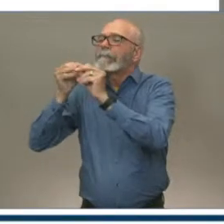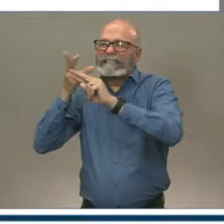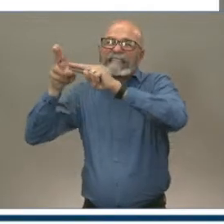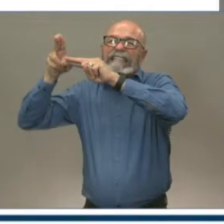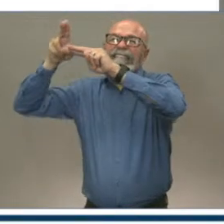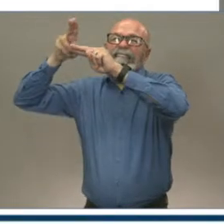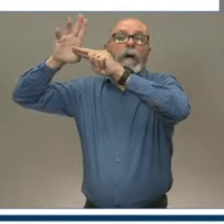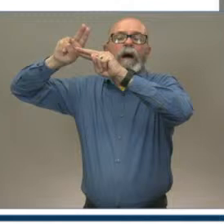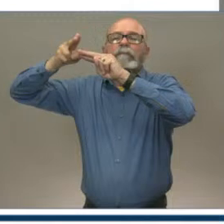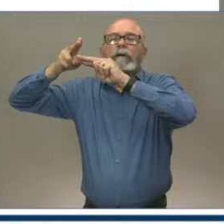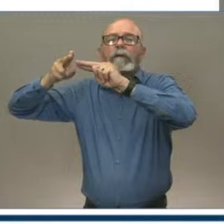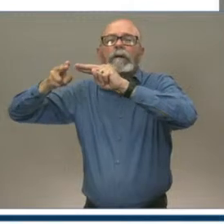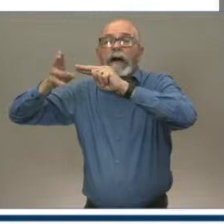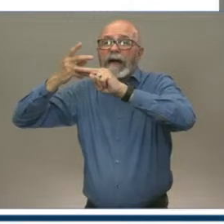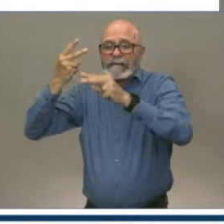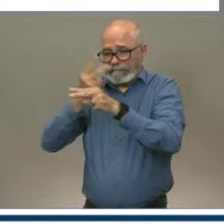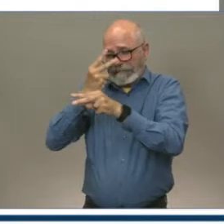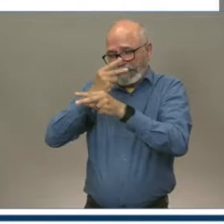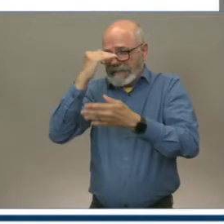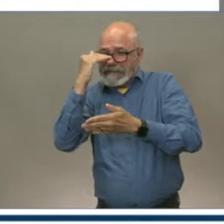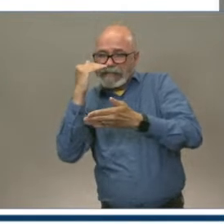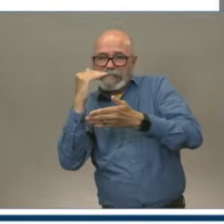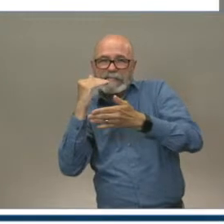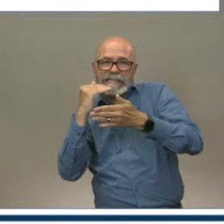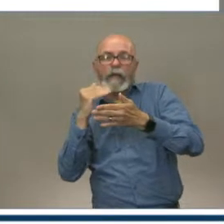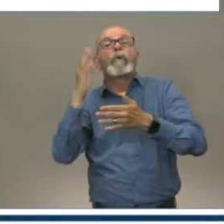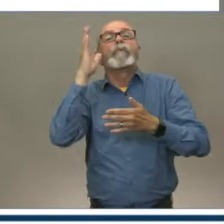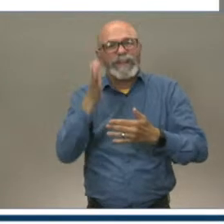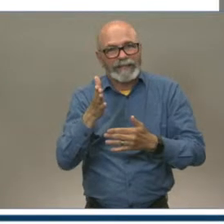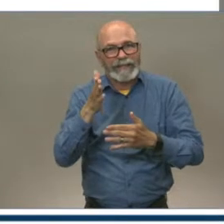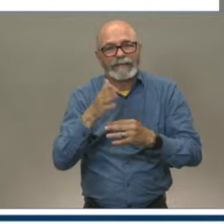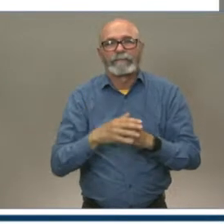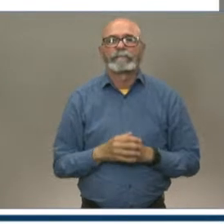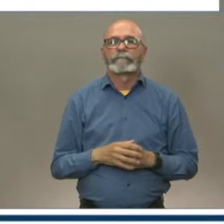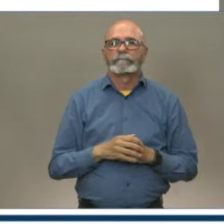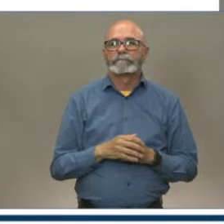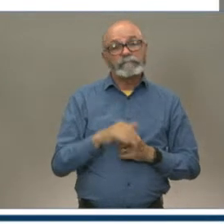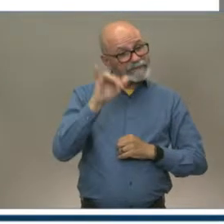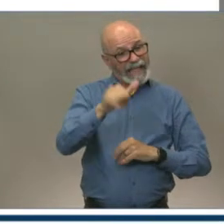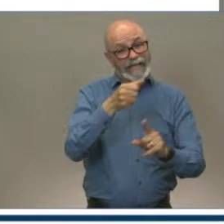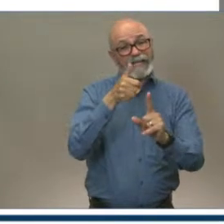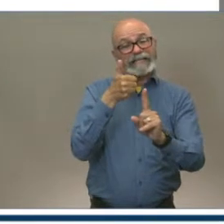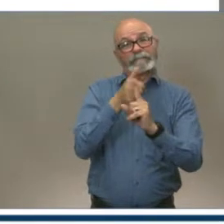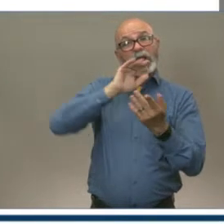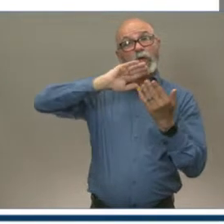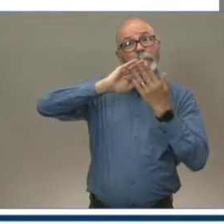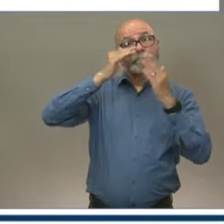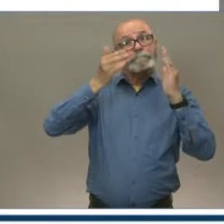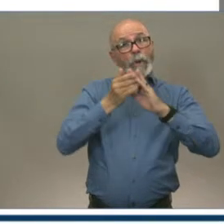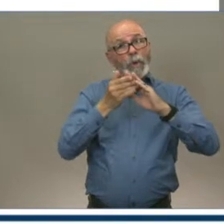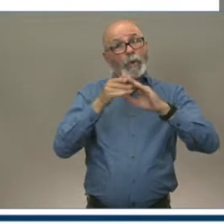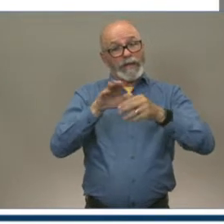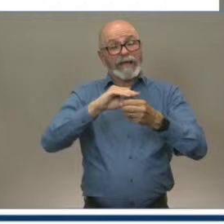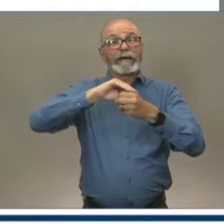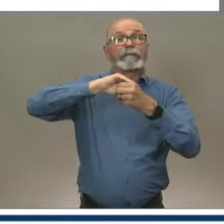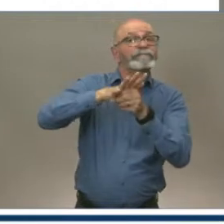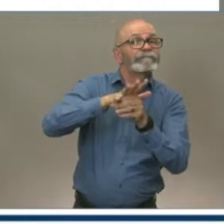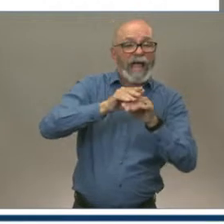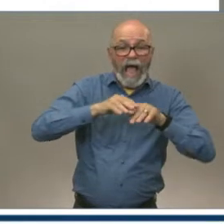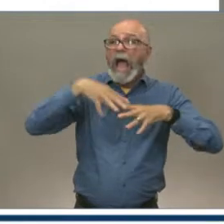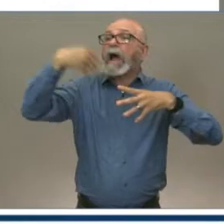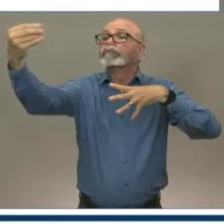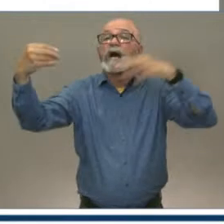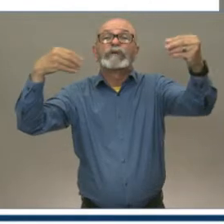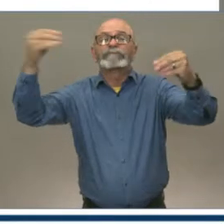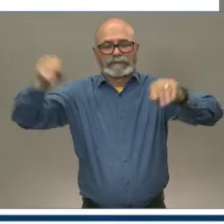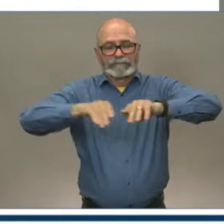And right now, we've not seen any confirmed signs of community spread outside of the central zone. However, we are closely